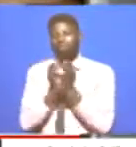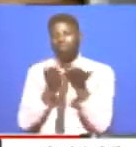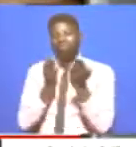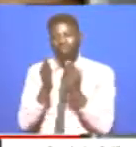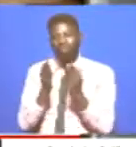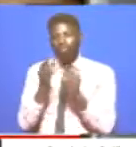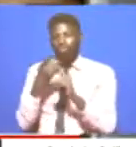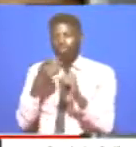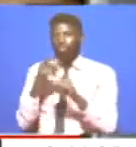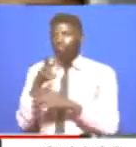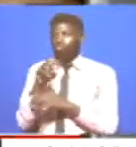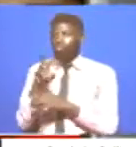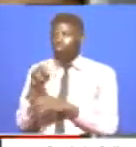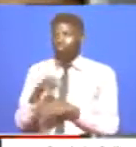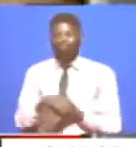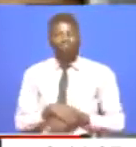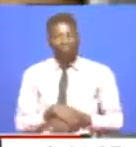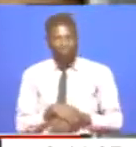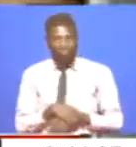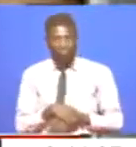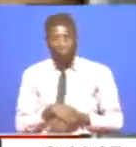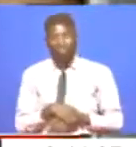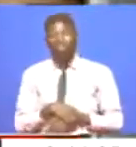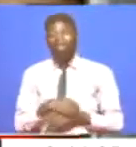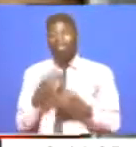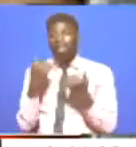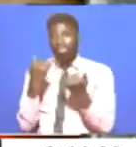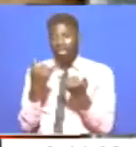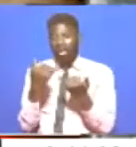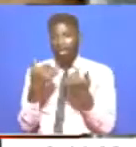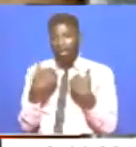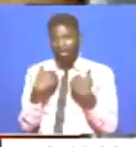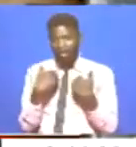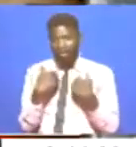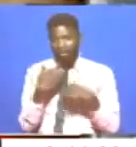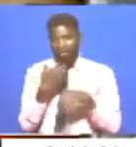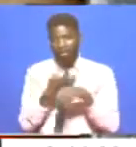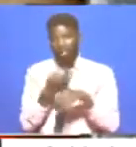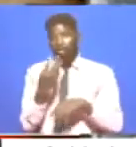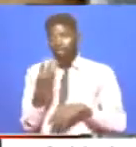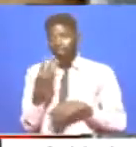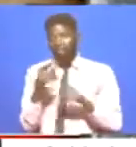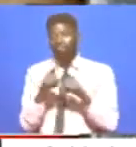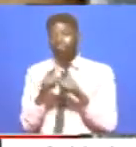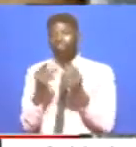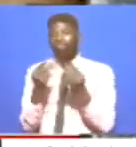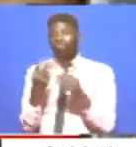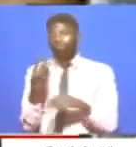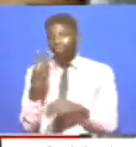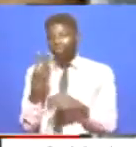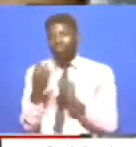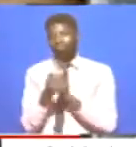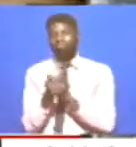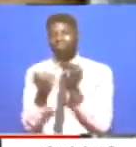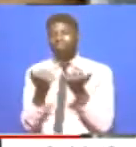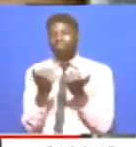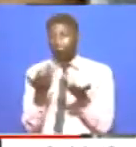drive Kenya's digital economy is the hardware, then the software is the talent which the government says wants